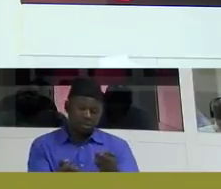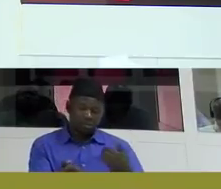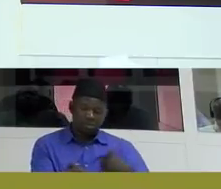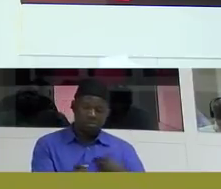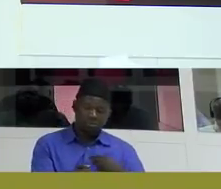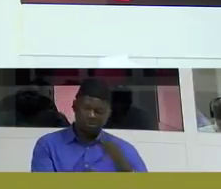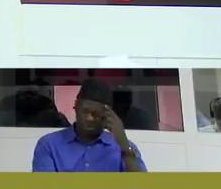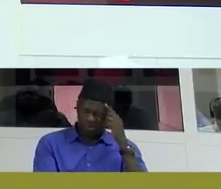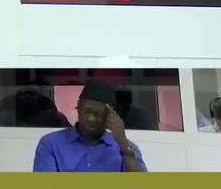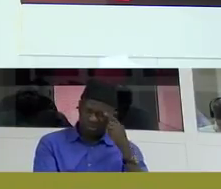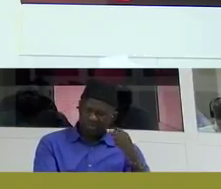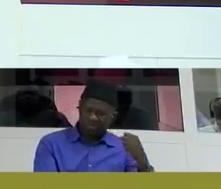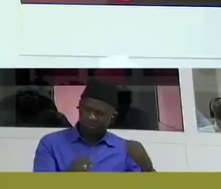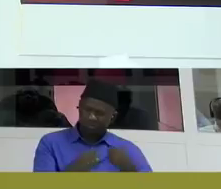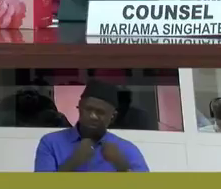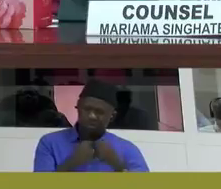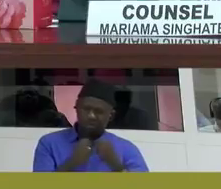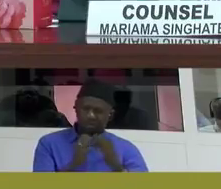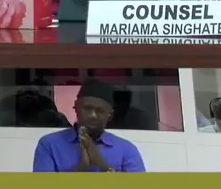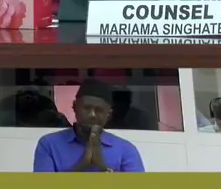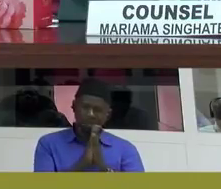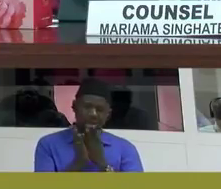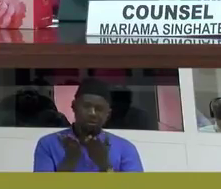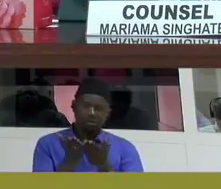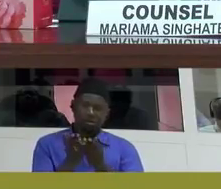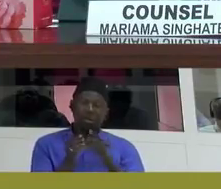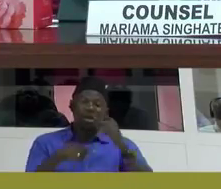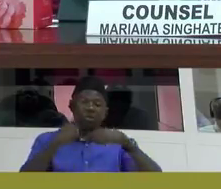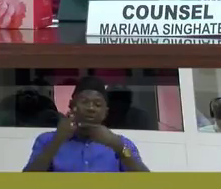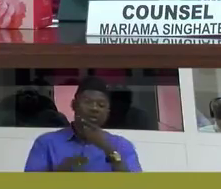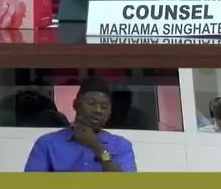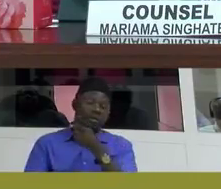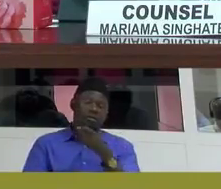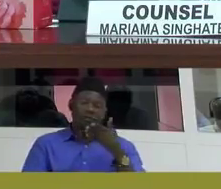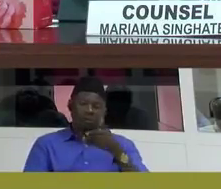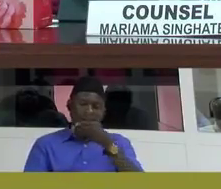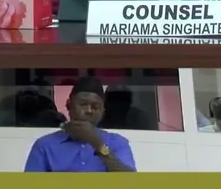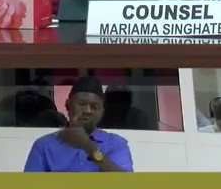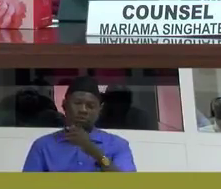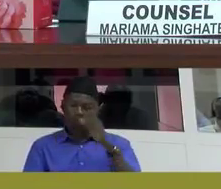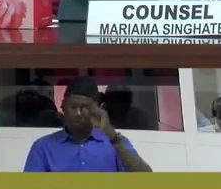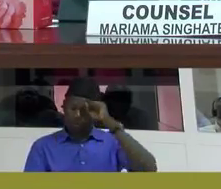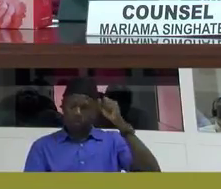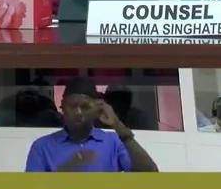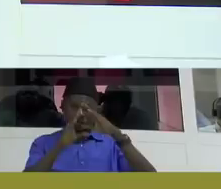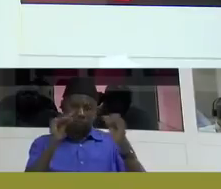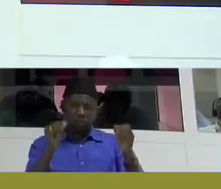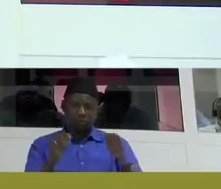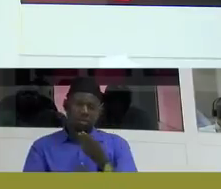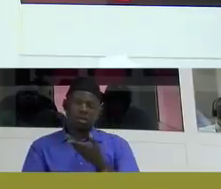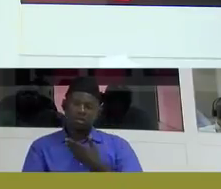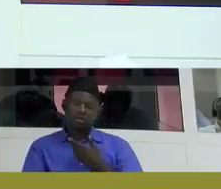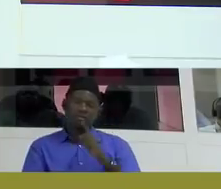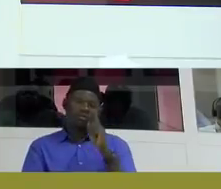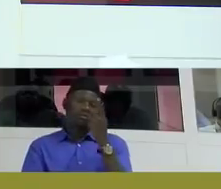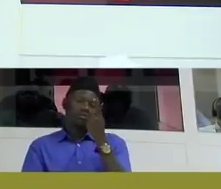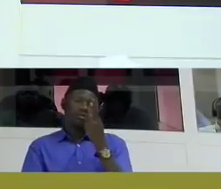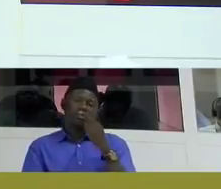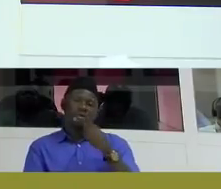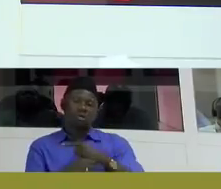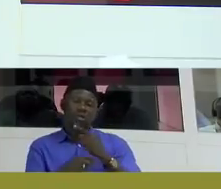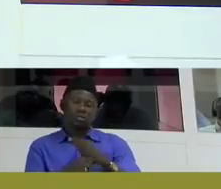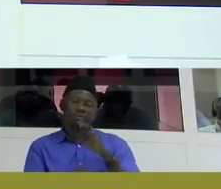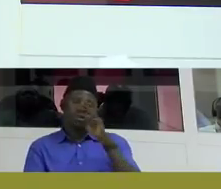Even immediately after that visit to State House, you had the first Gambia